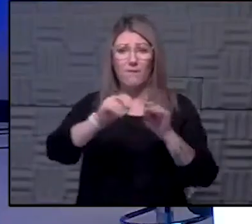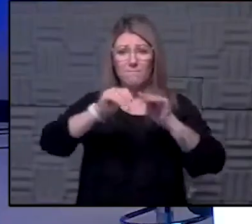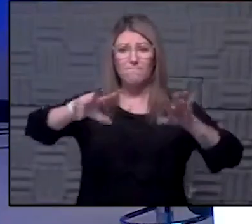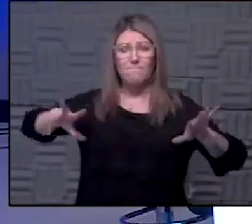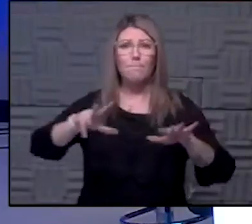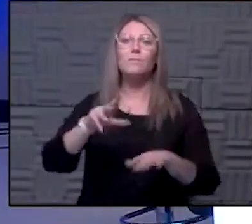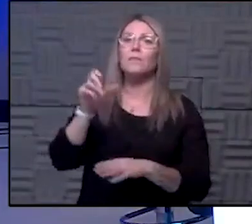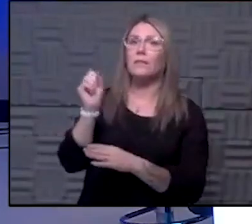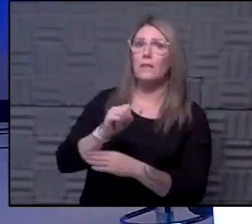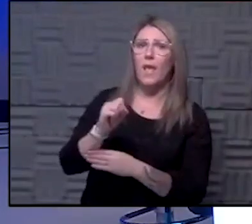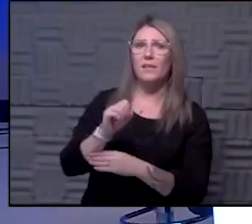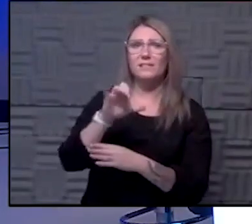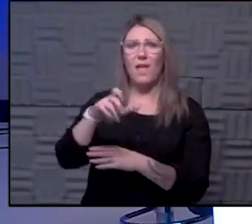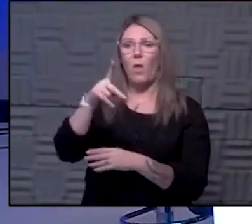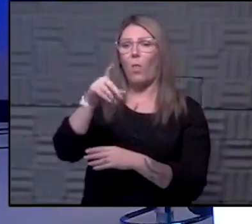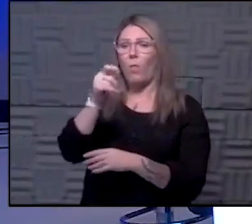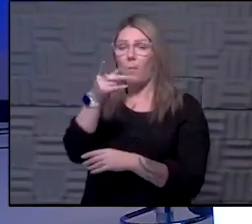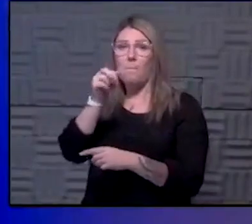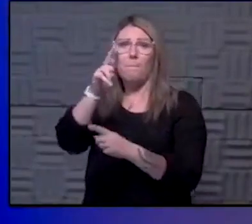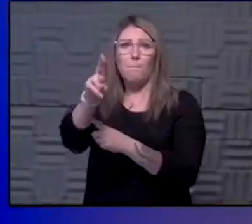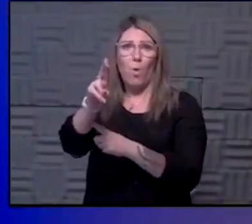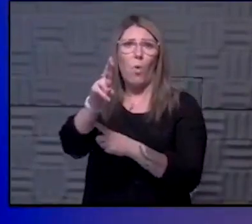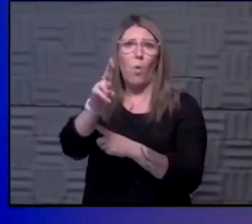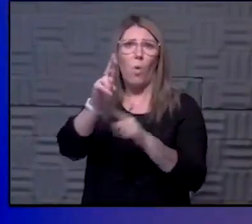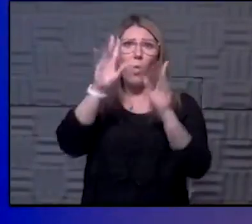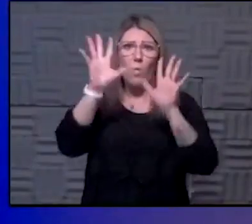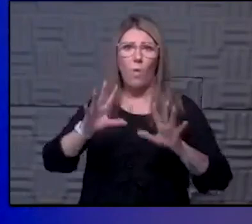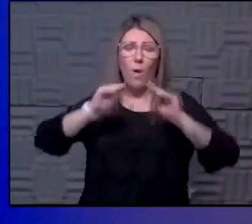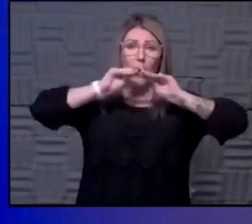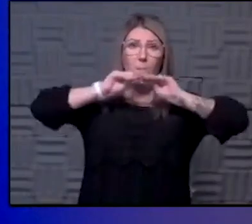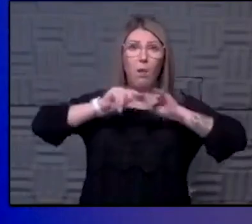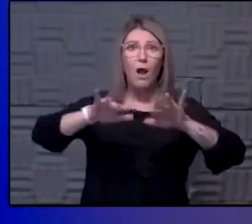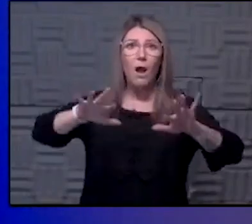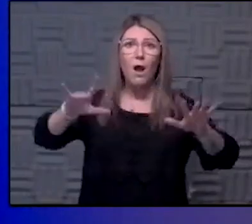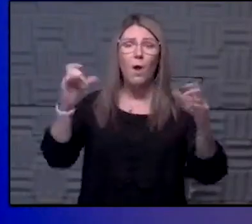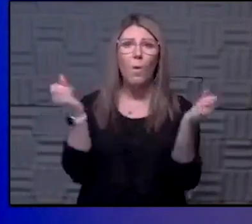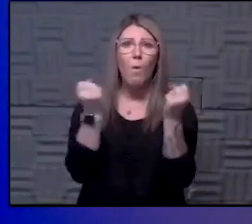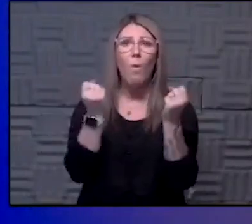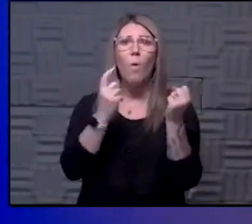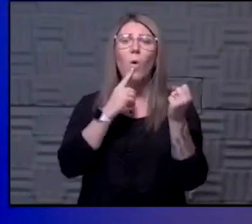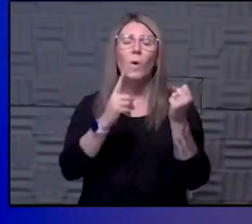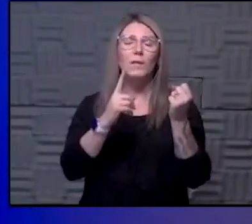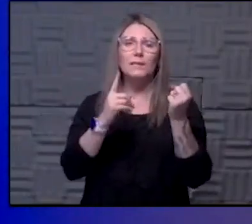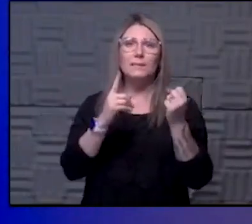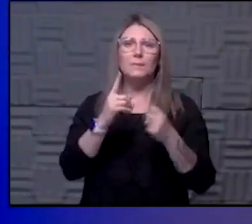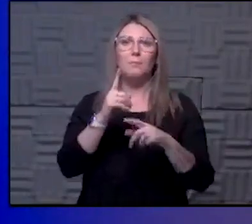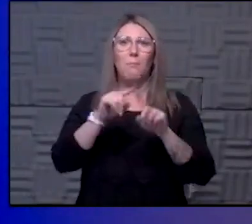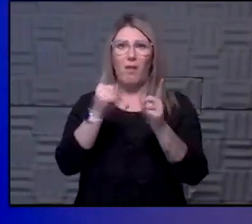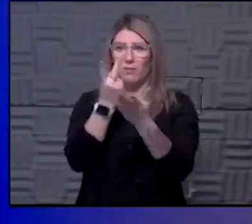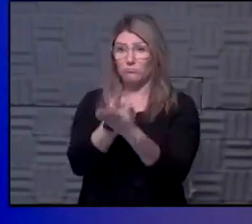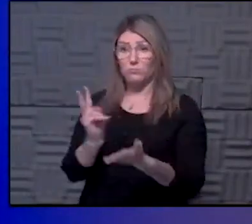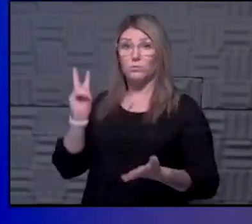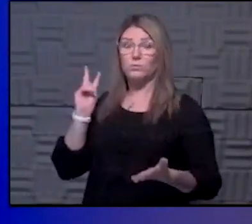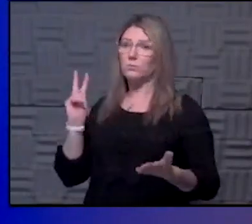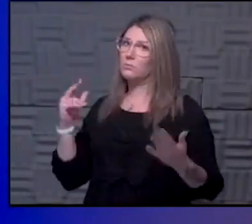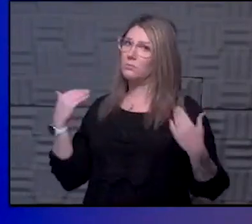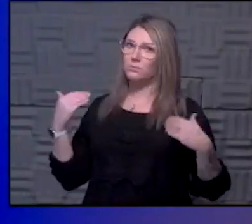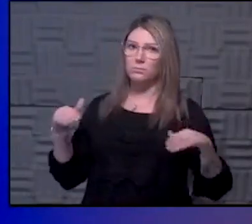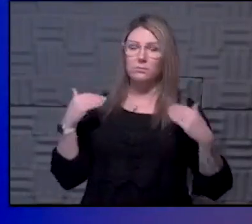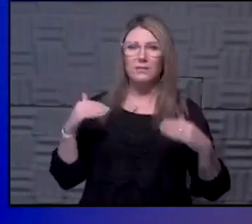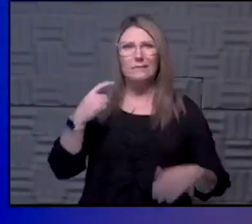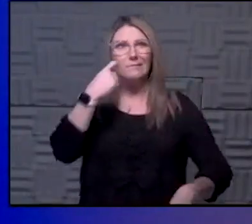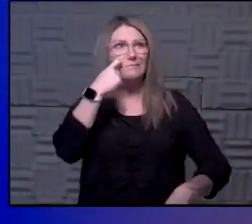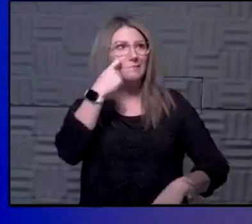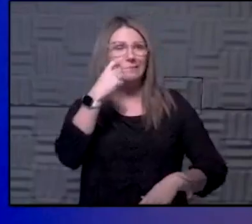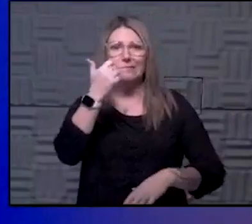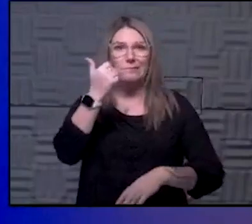the polar vortex cold, you know, not just our winter cold, but what we had, you know, 2 weeks ago, and for the last,